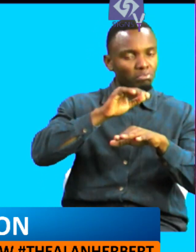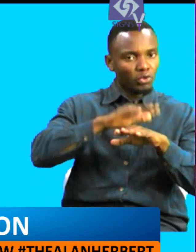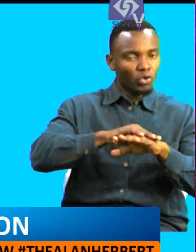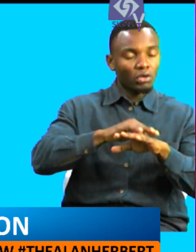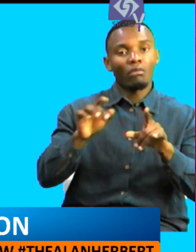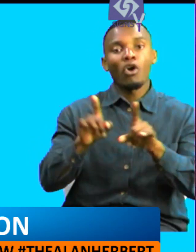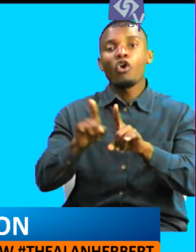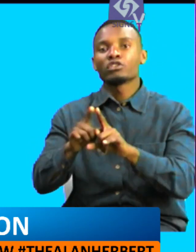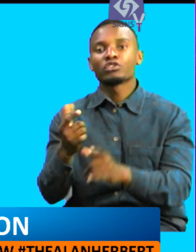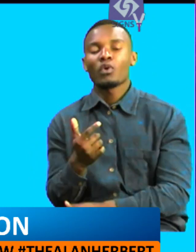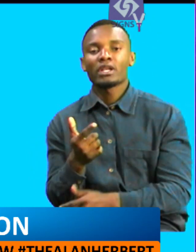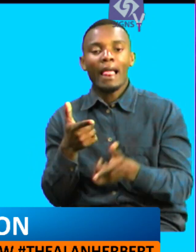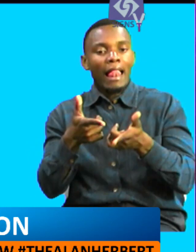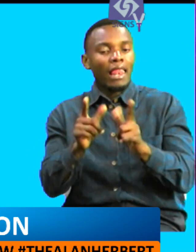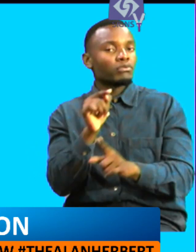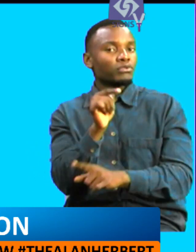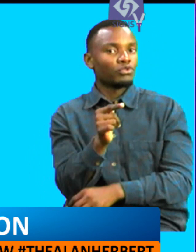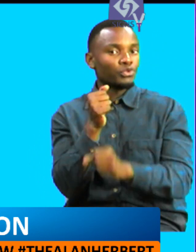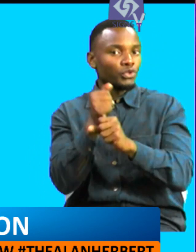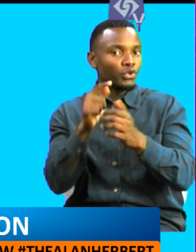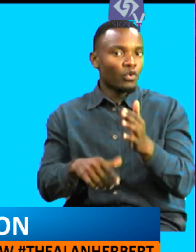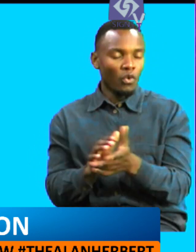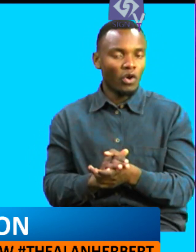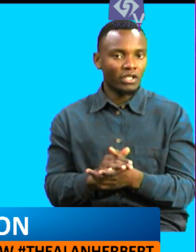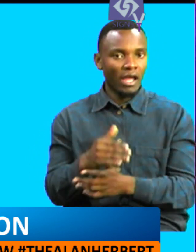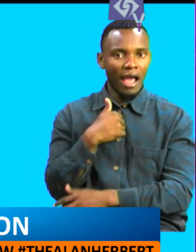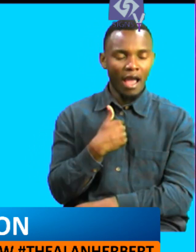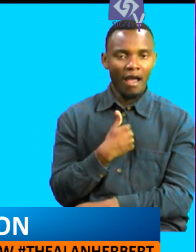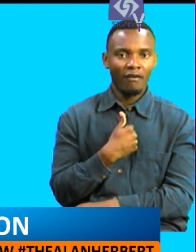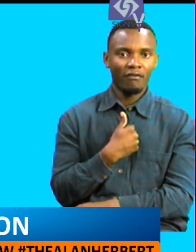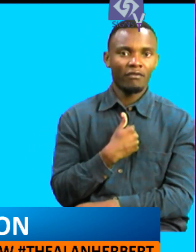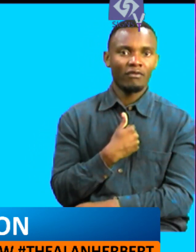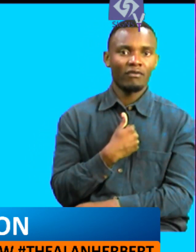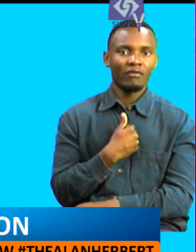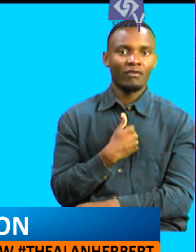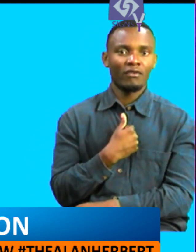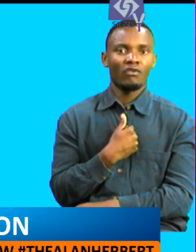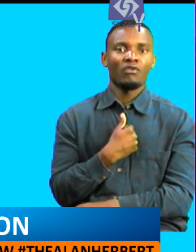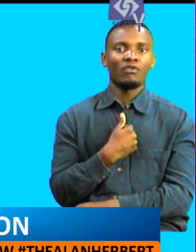also to allow you to have that